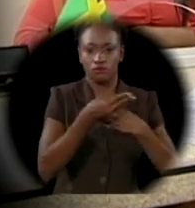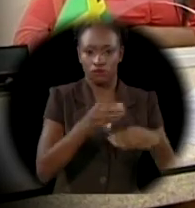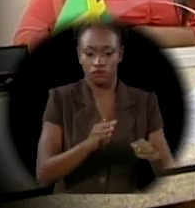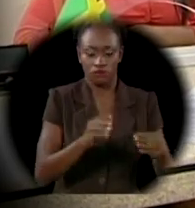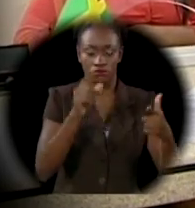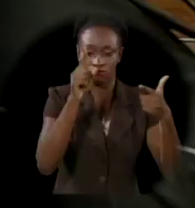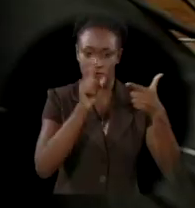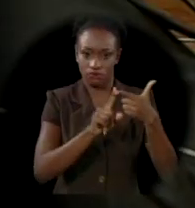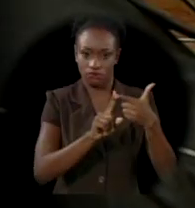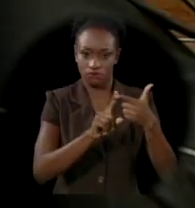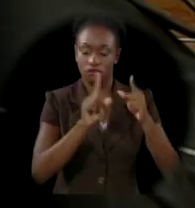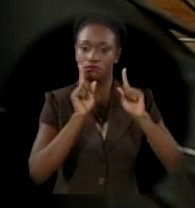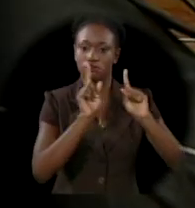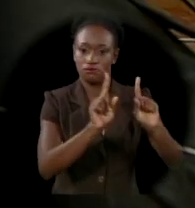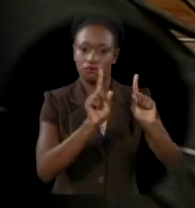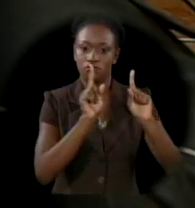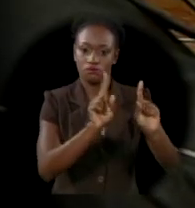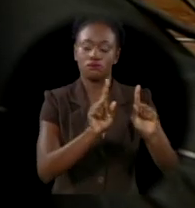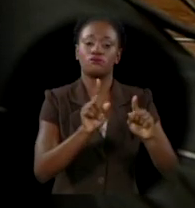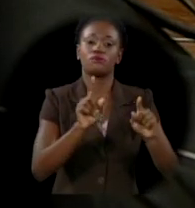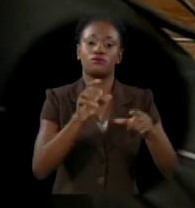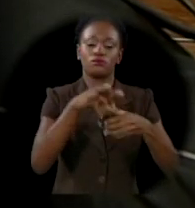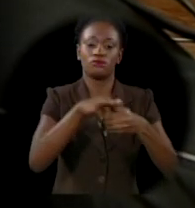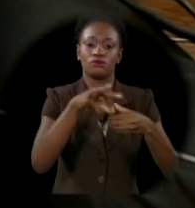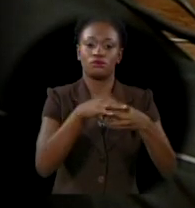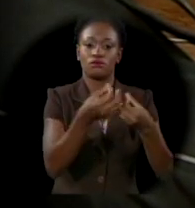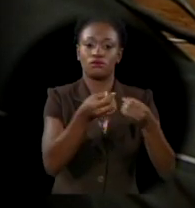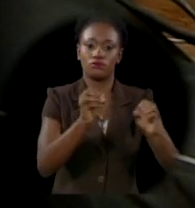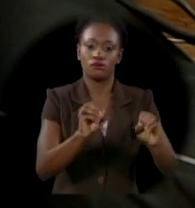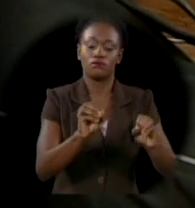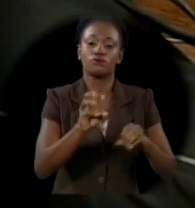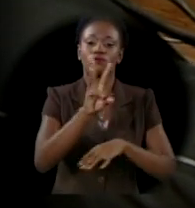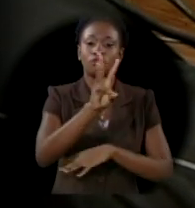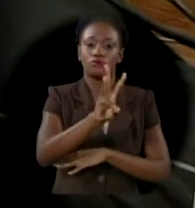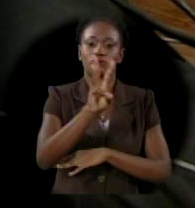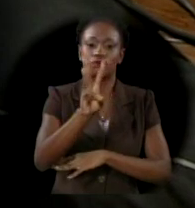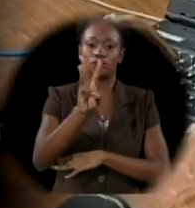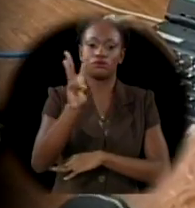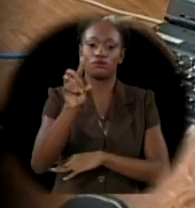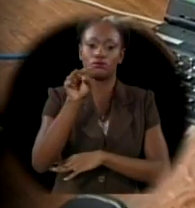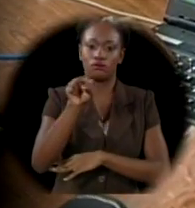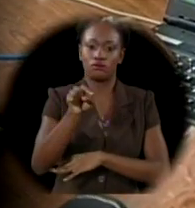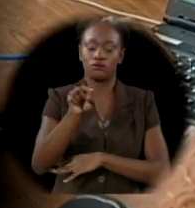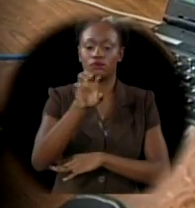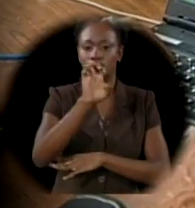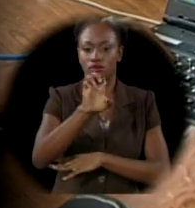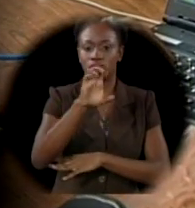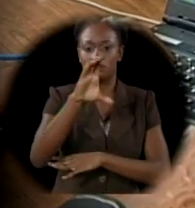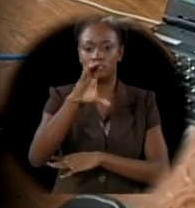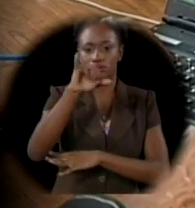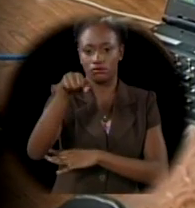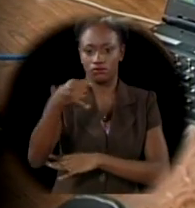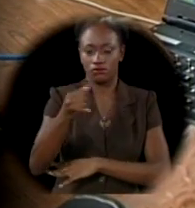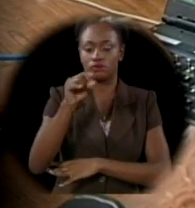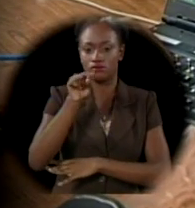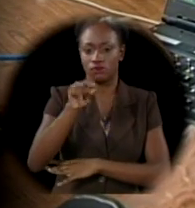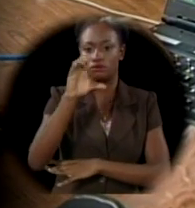post office, visiting the Electoral Office of Jamaica's website at